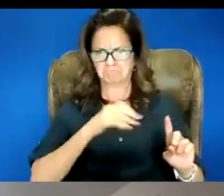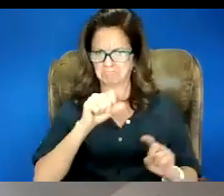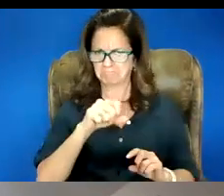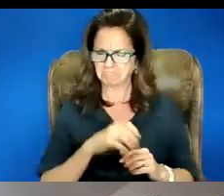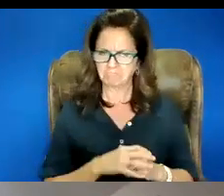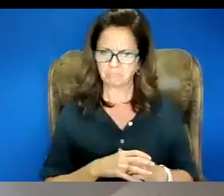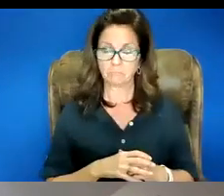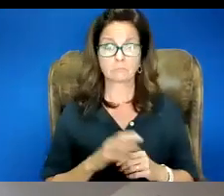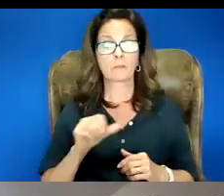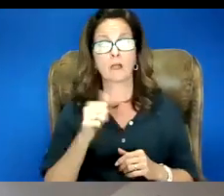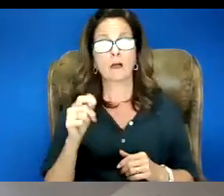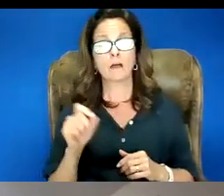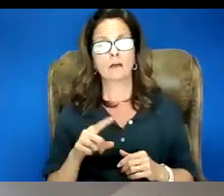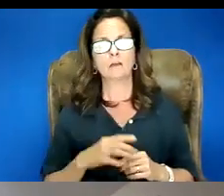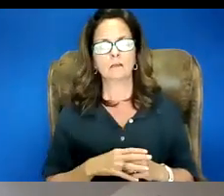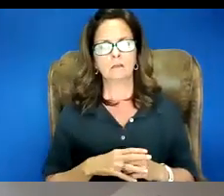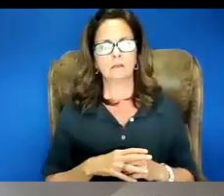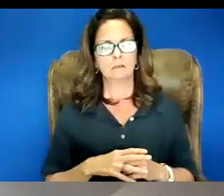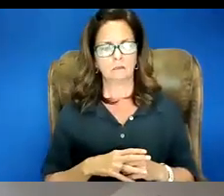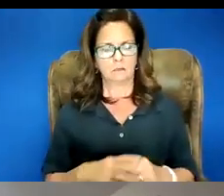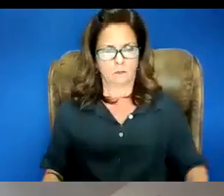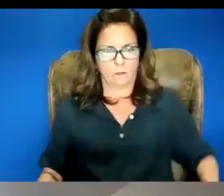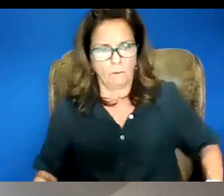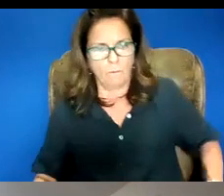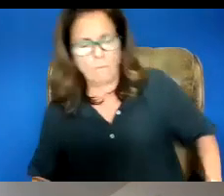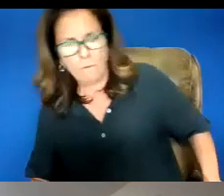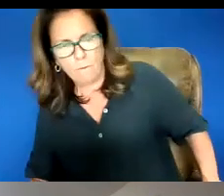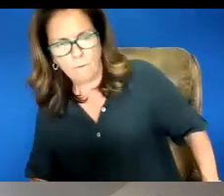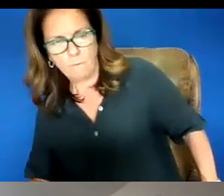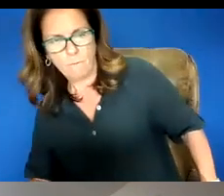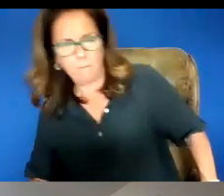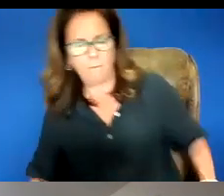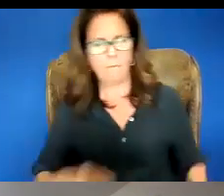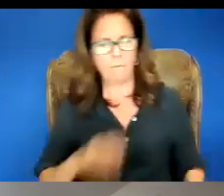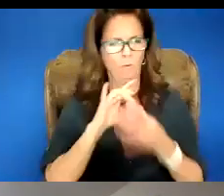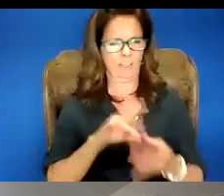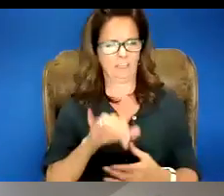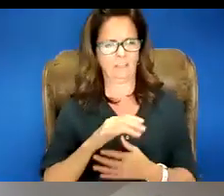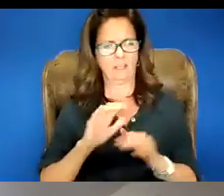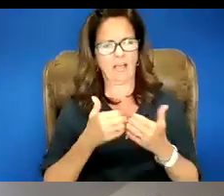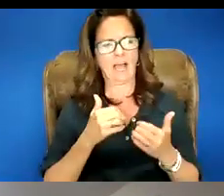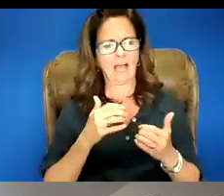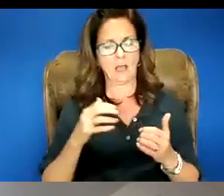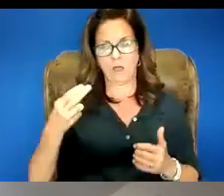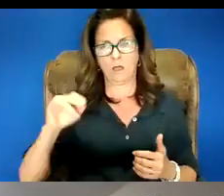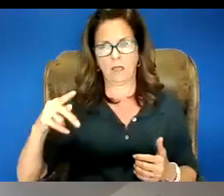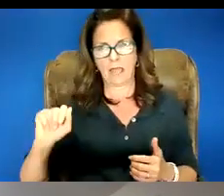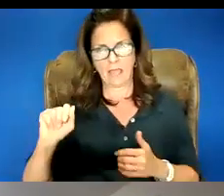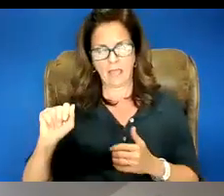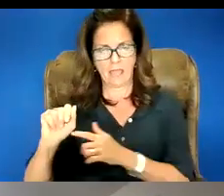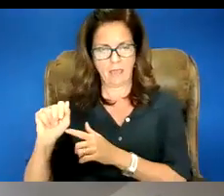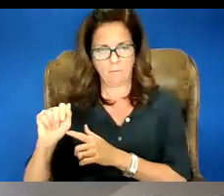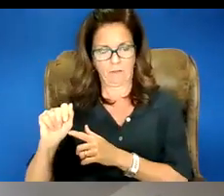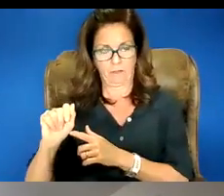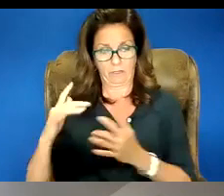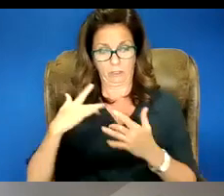Another question sort of in relation, how are you balancing the HIPAA concerns with the supervisor communication you